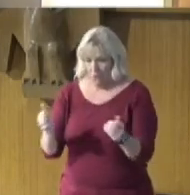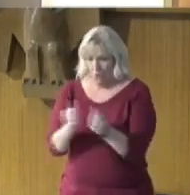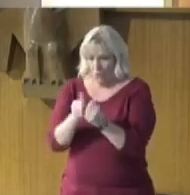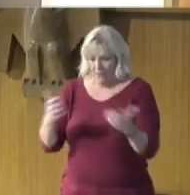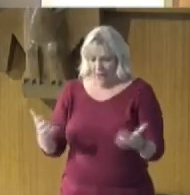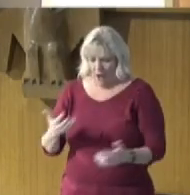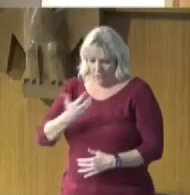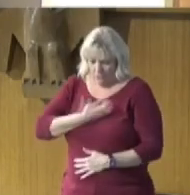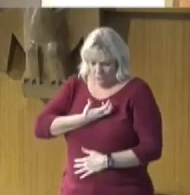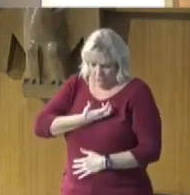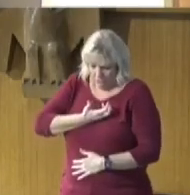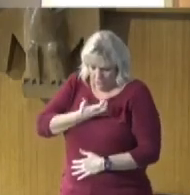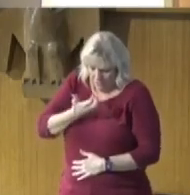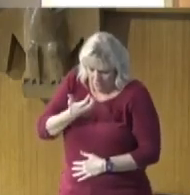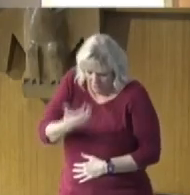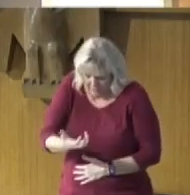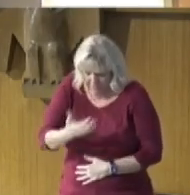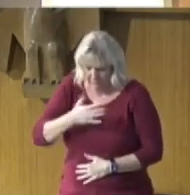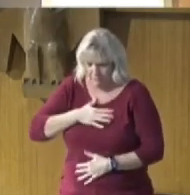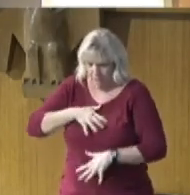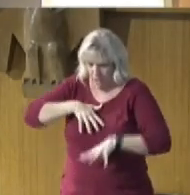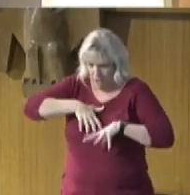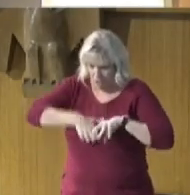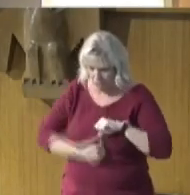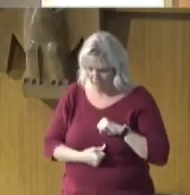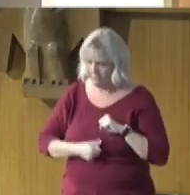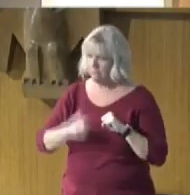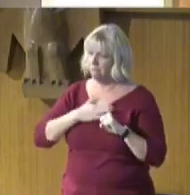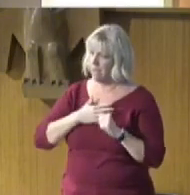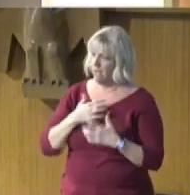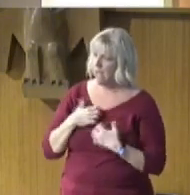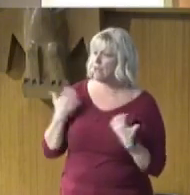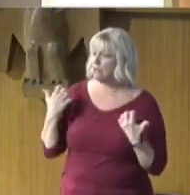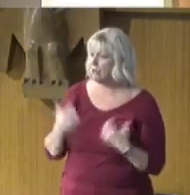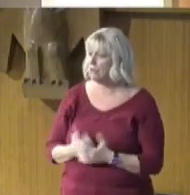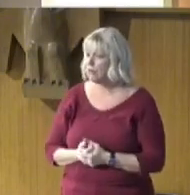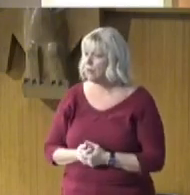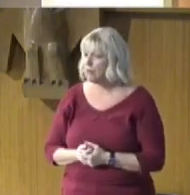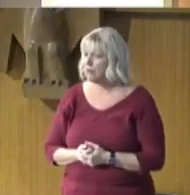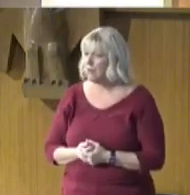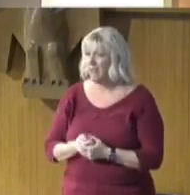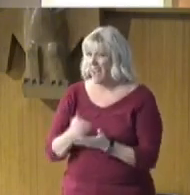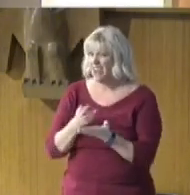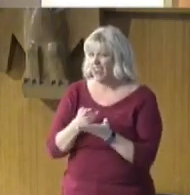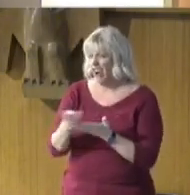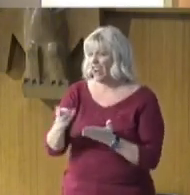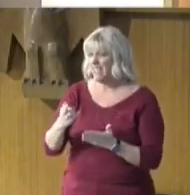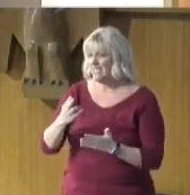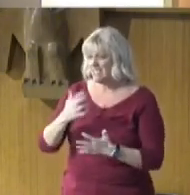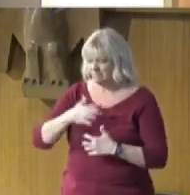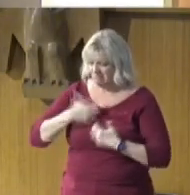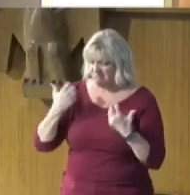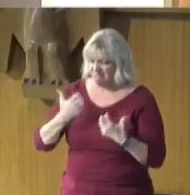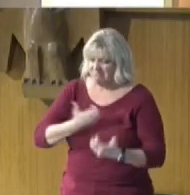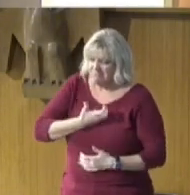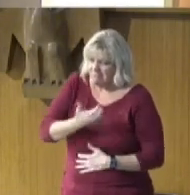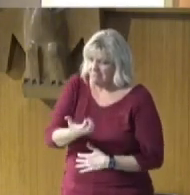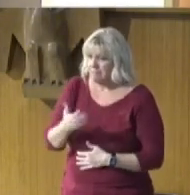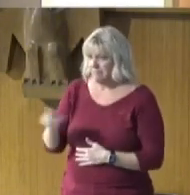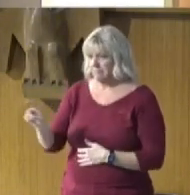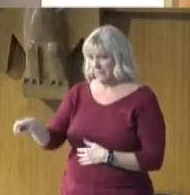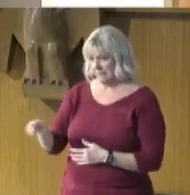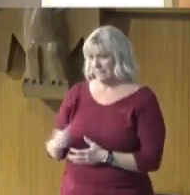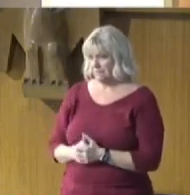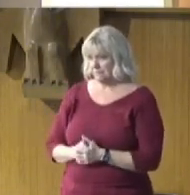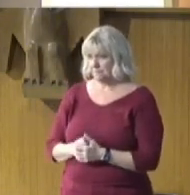giving yourself time and space to lament. An honest lament is necessary. Now,